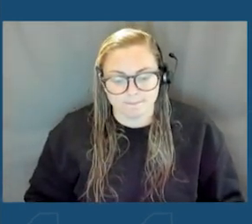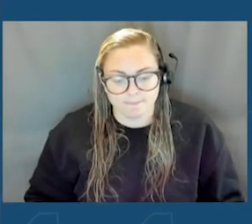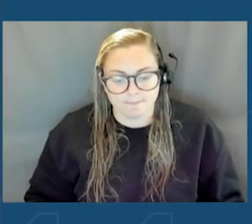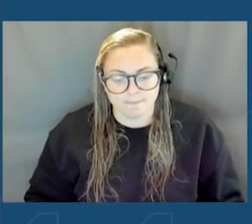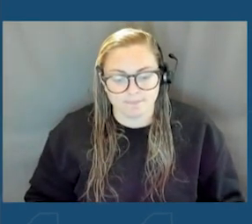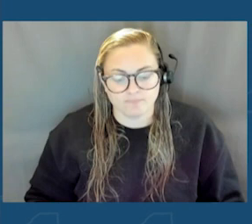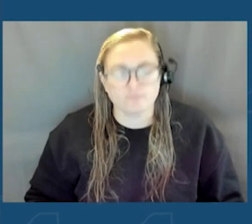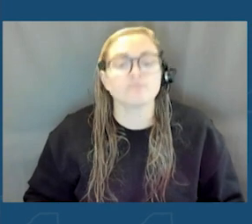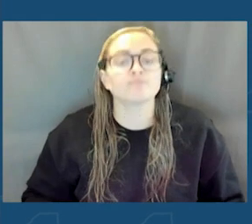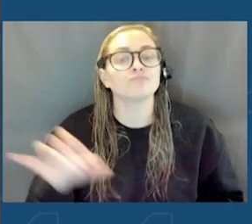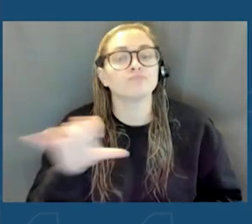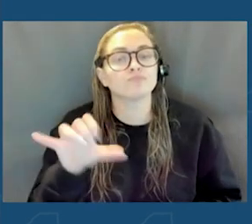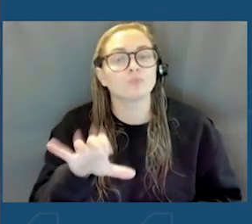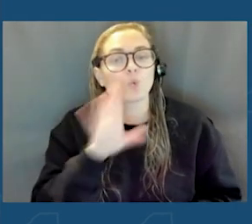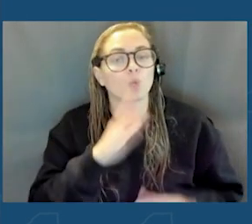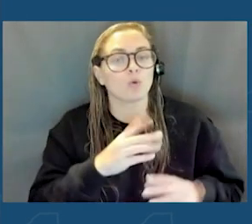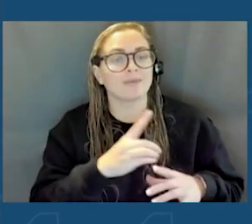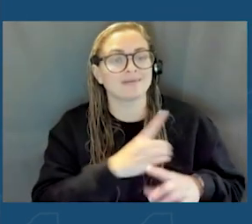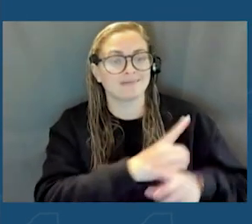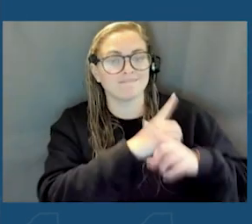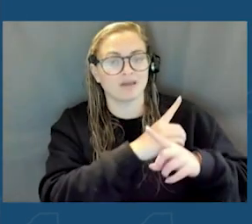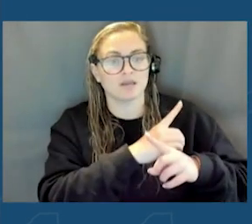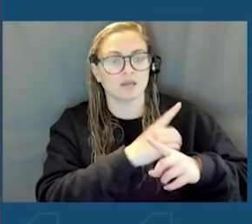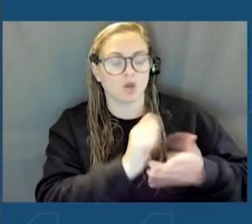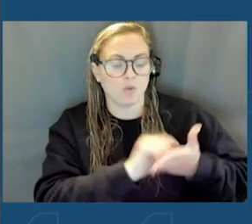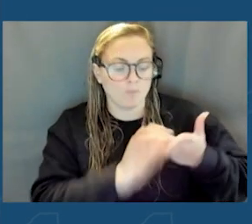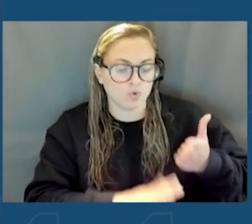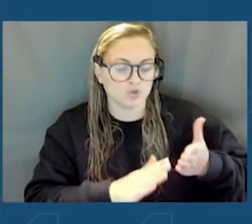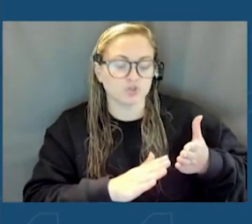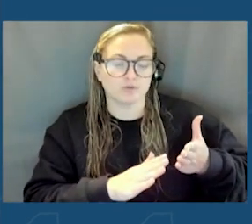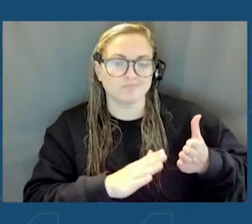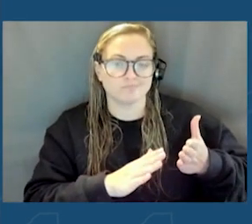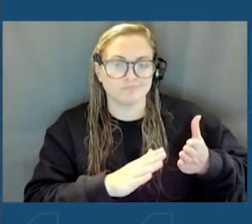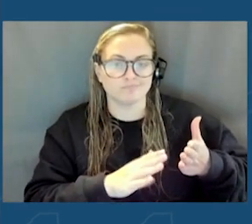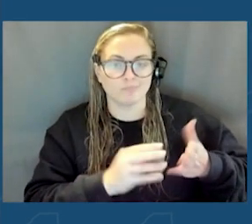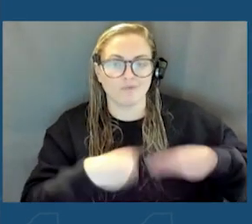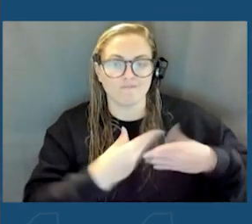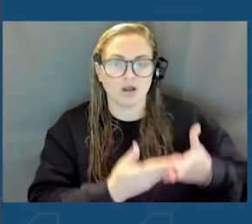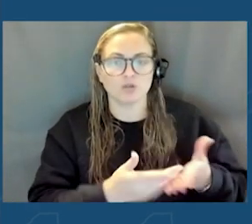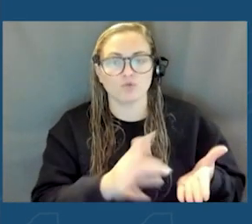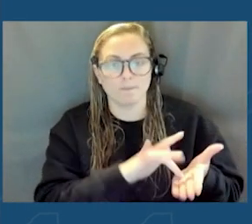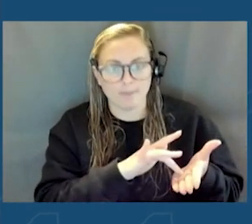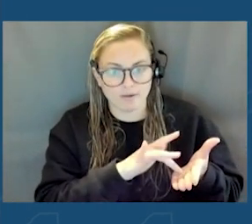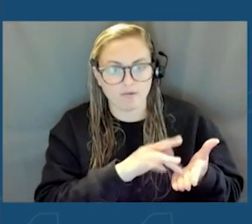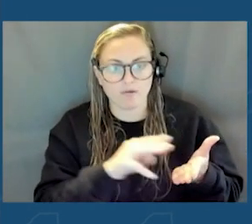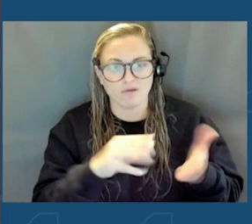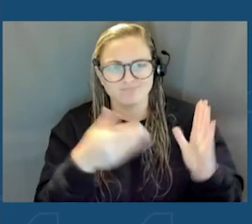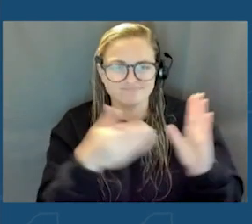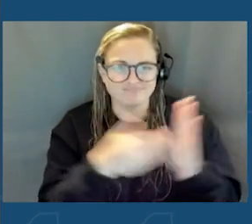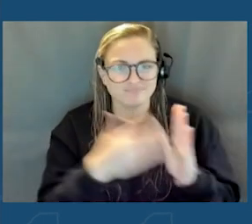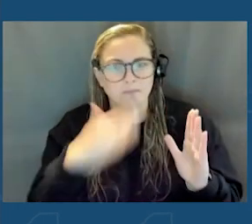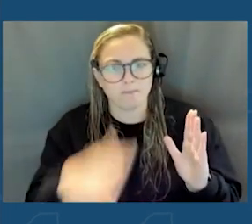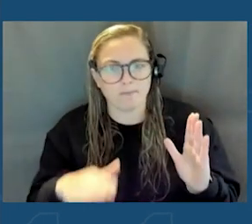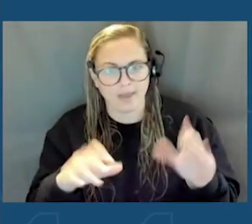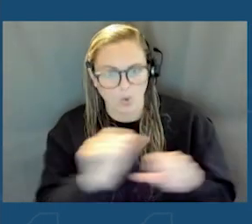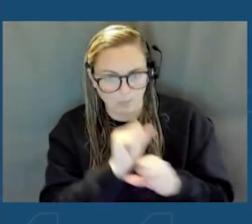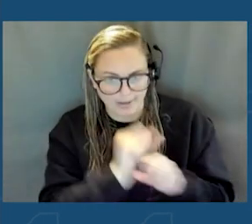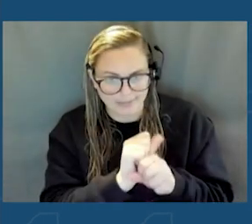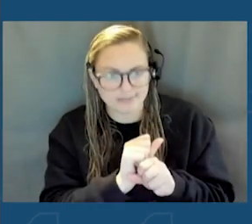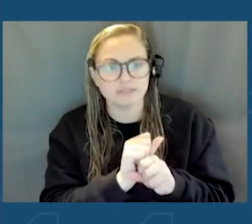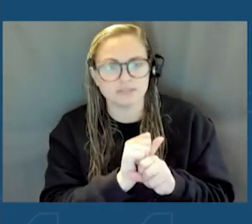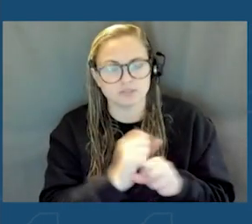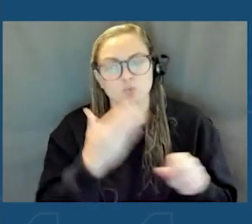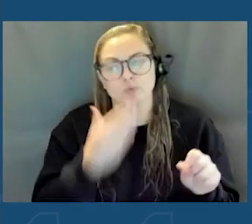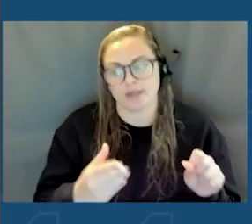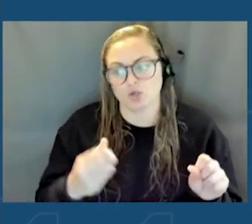We're also going to be defending abortion providers from medical malpractice and licensure issues, and I thank Senator Hinchey